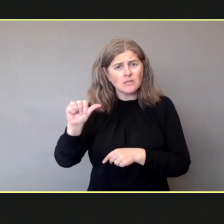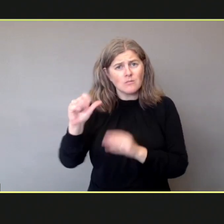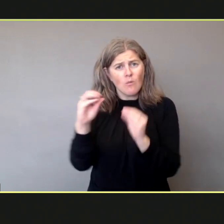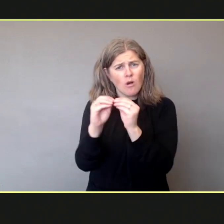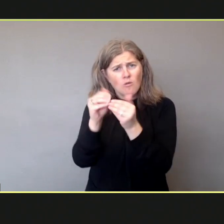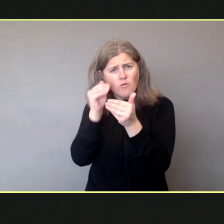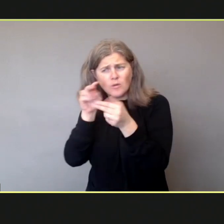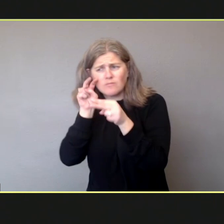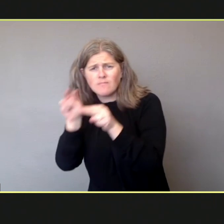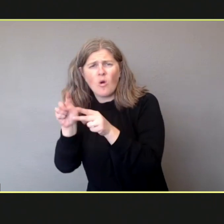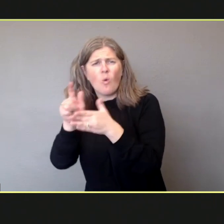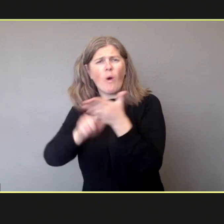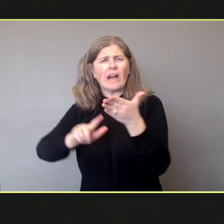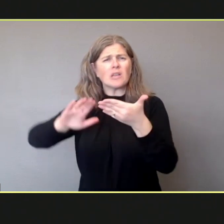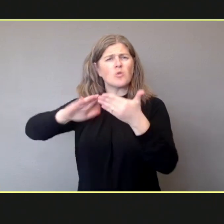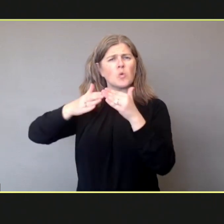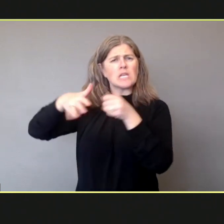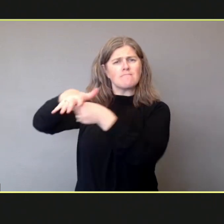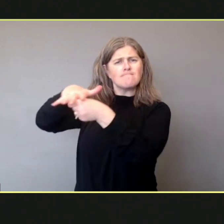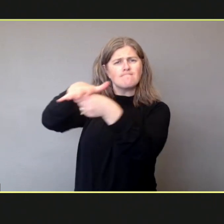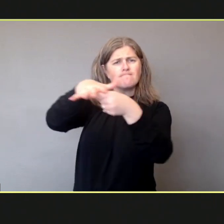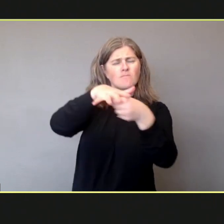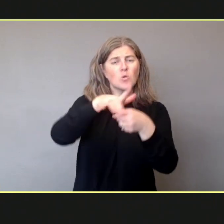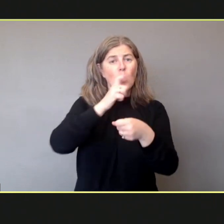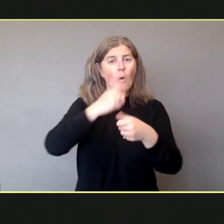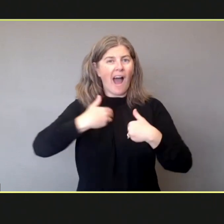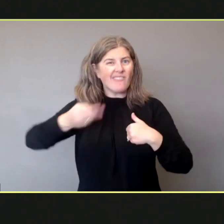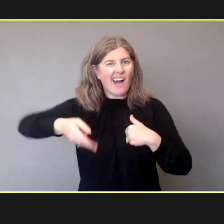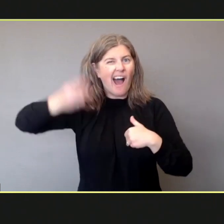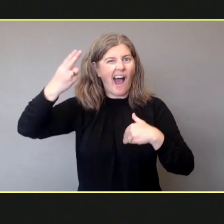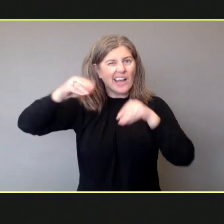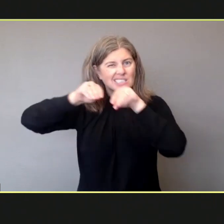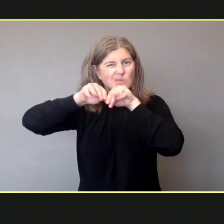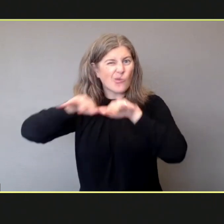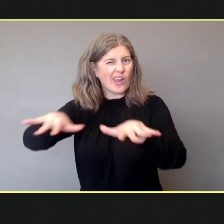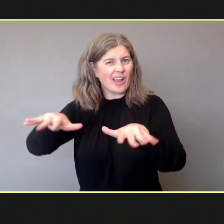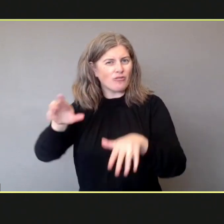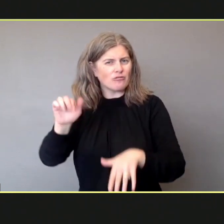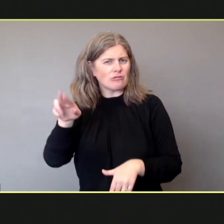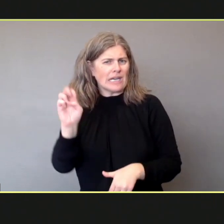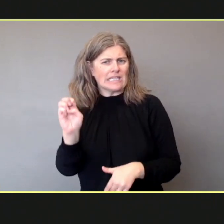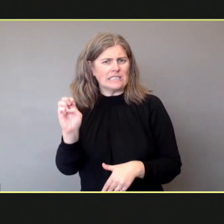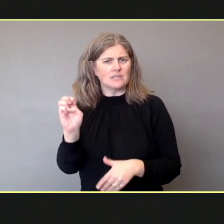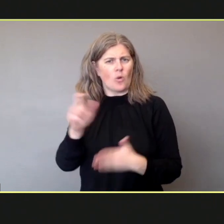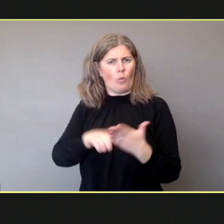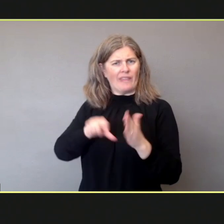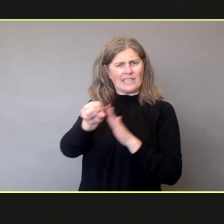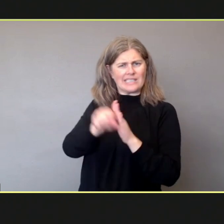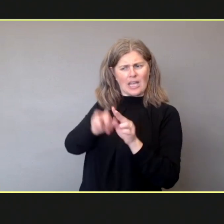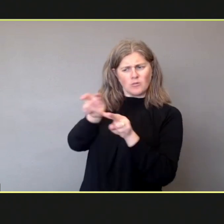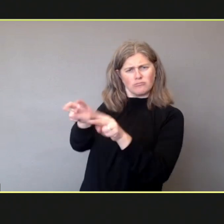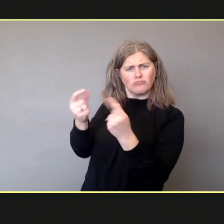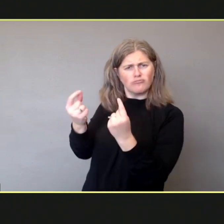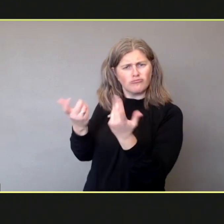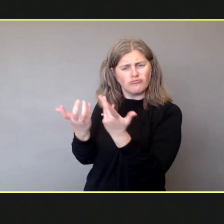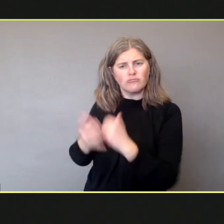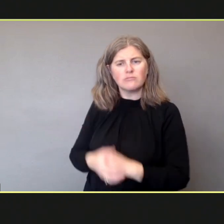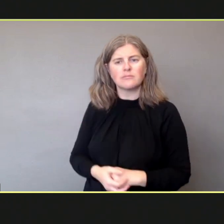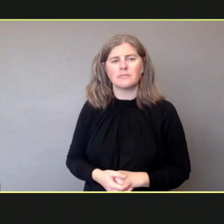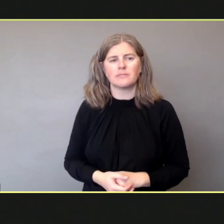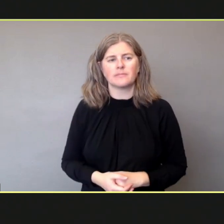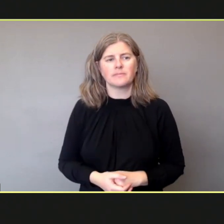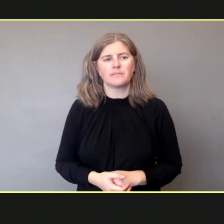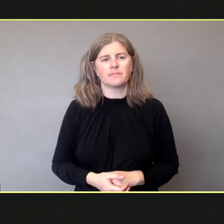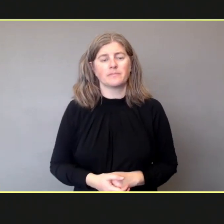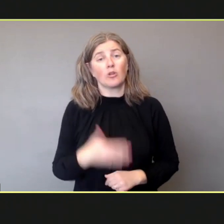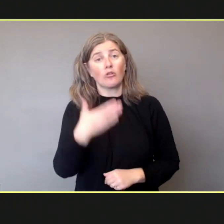the communities that have the highest infection rates in our state that the state is keeping a close eye on? Yeah,